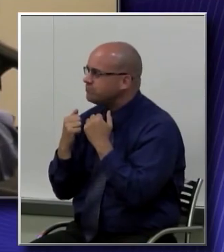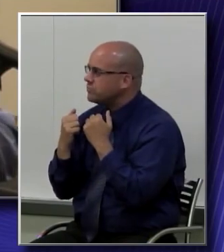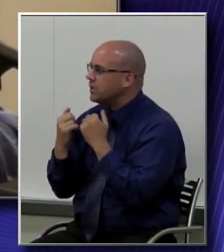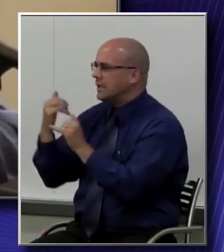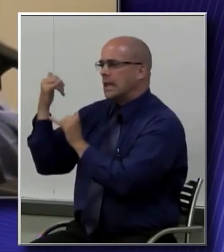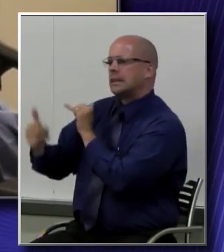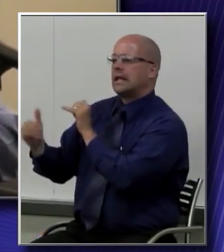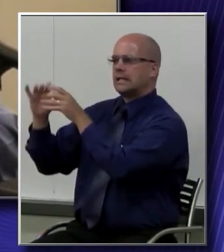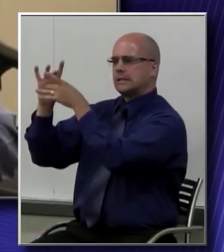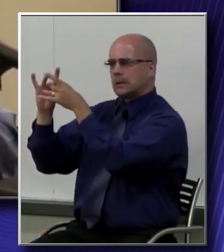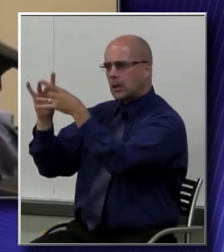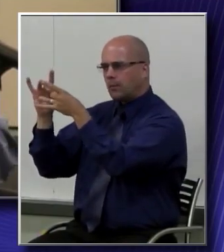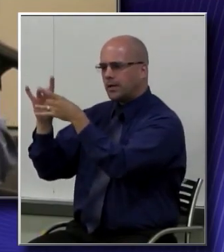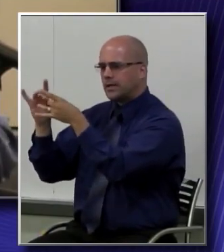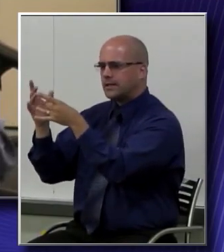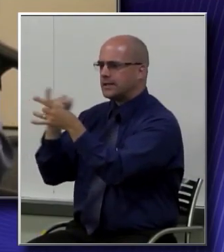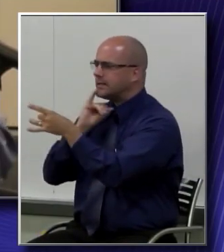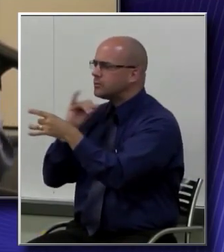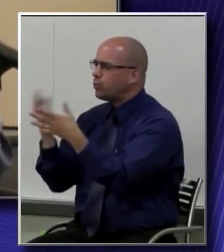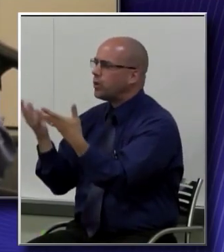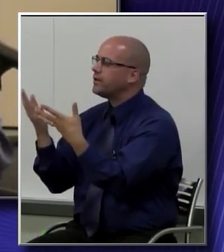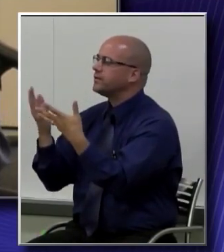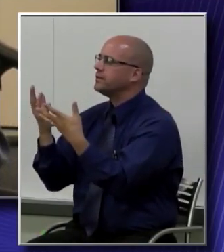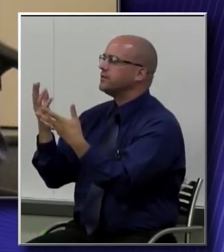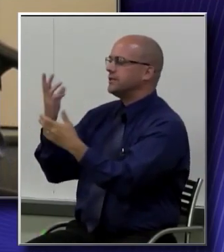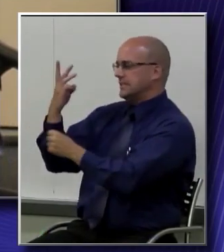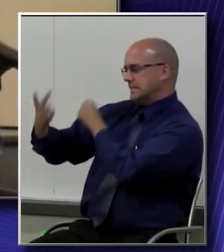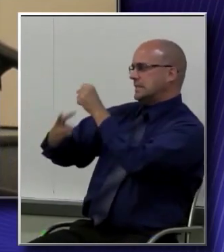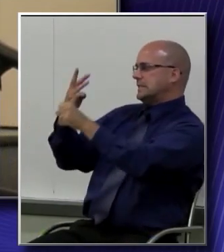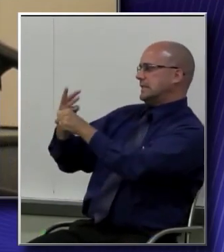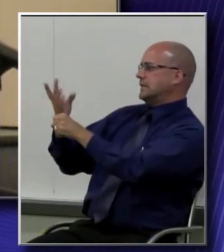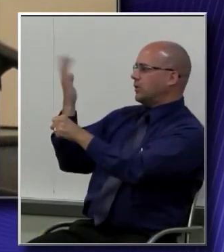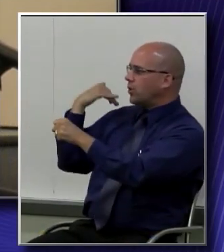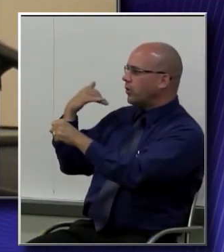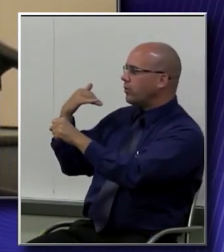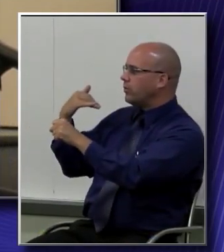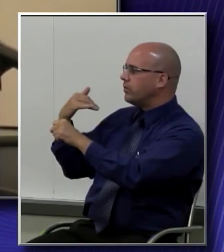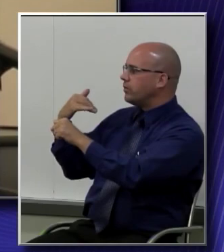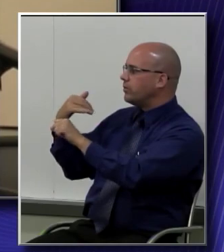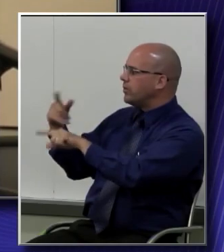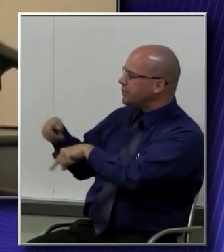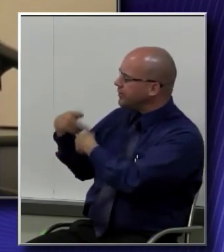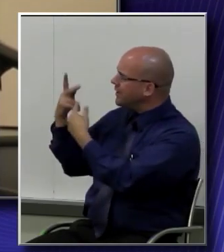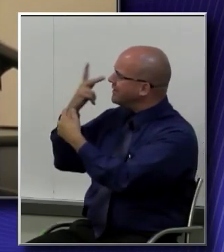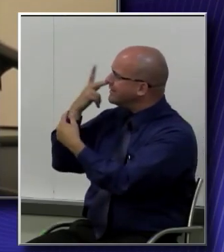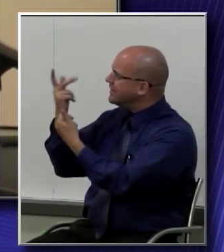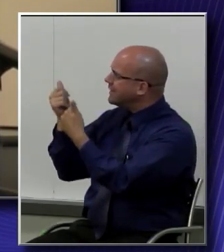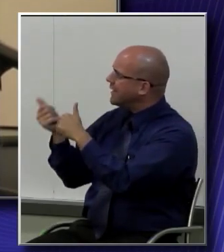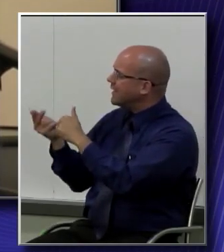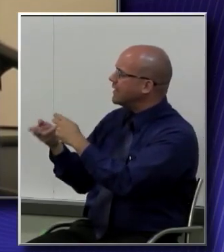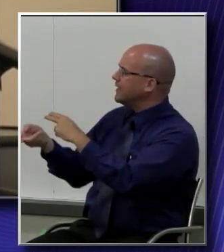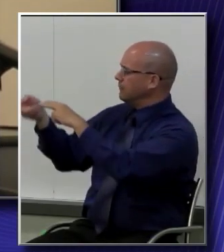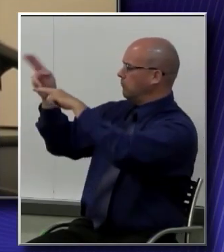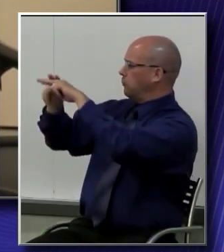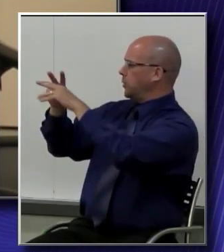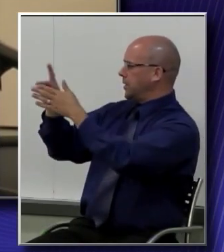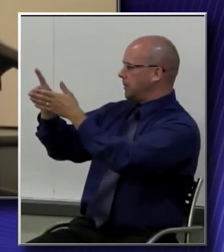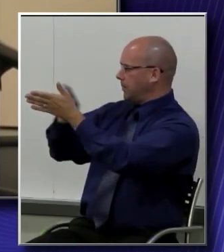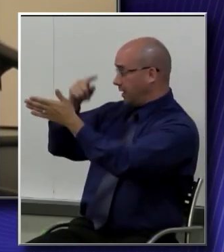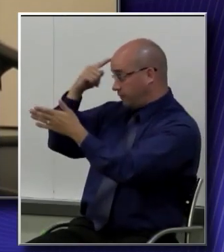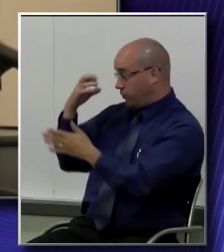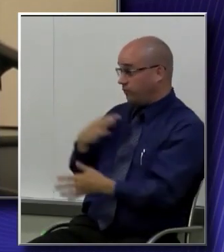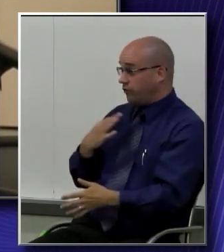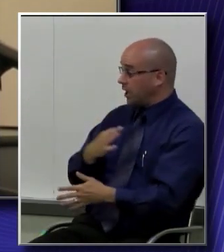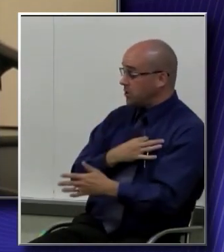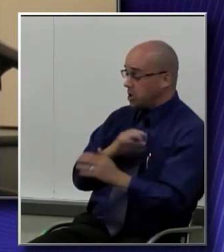comment is the fact that the last 6 years, I've never seen any increase in pay for faculty. Economy